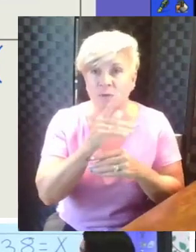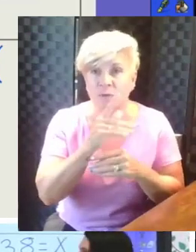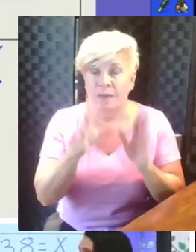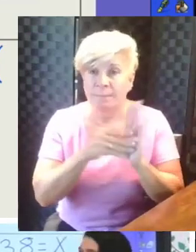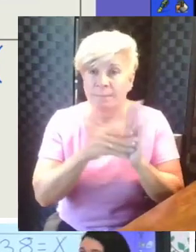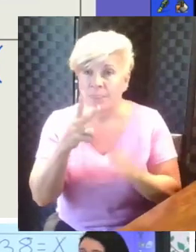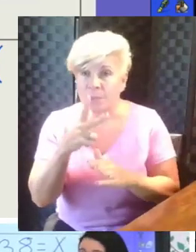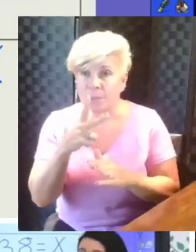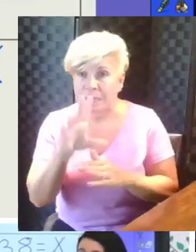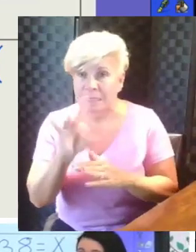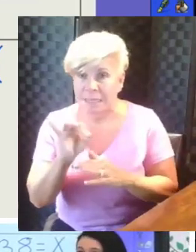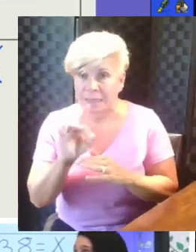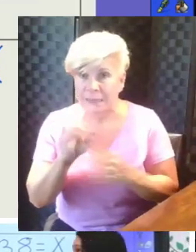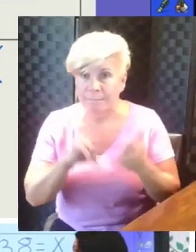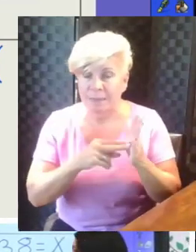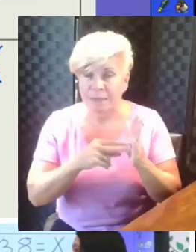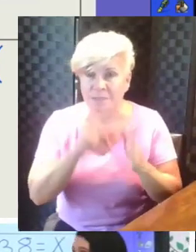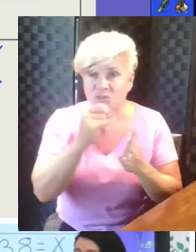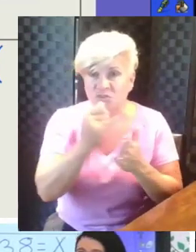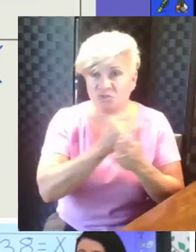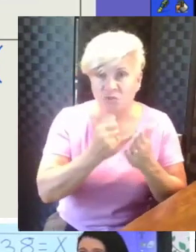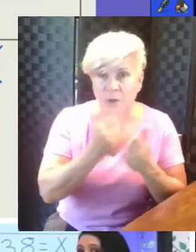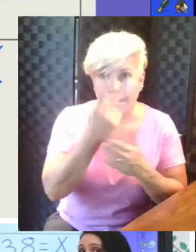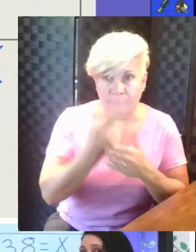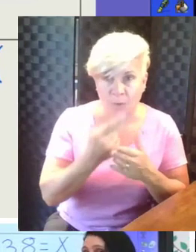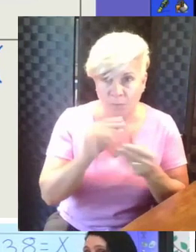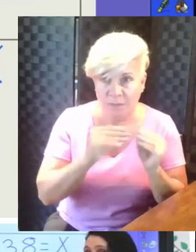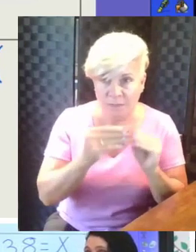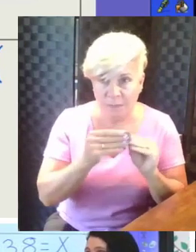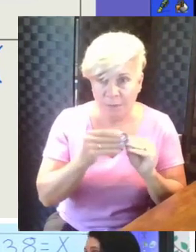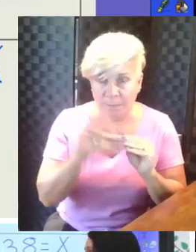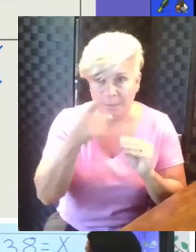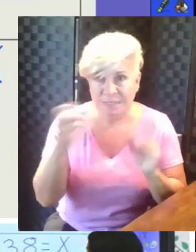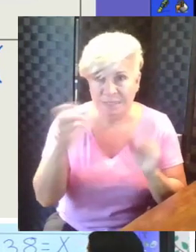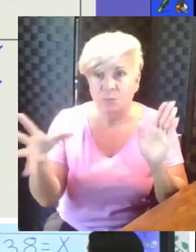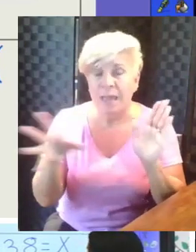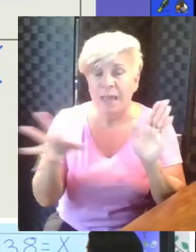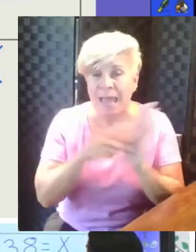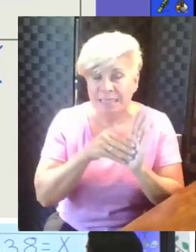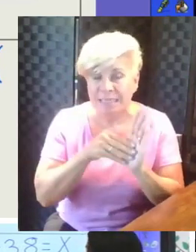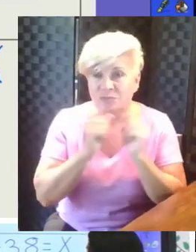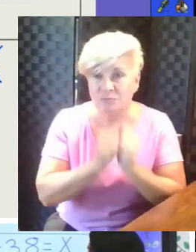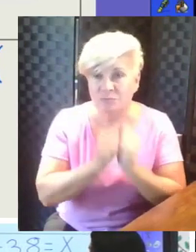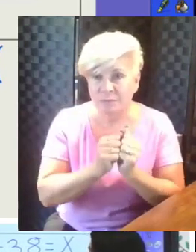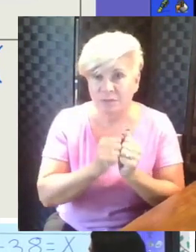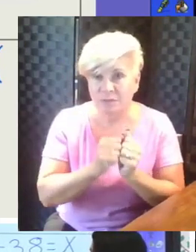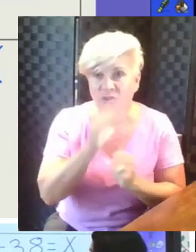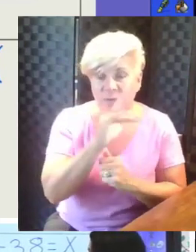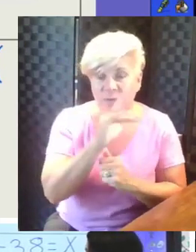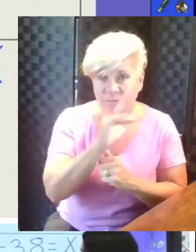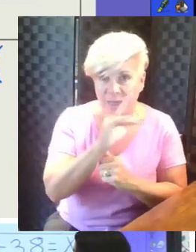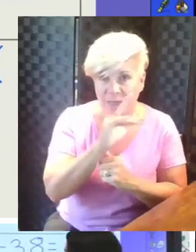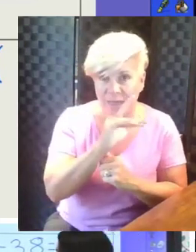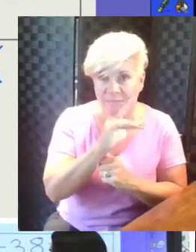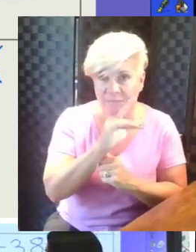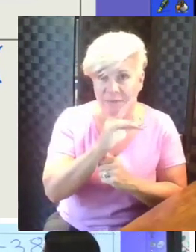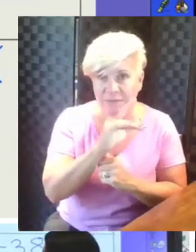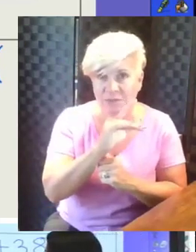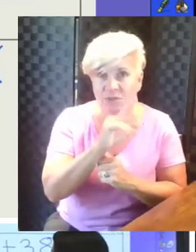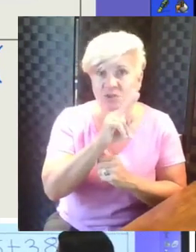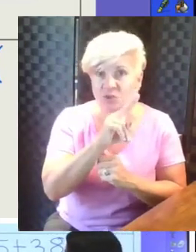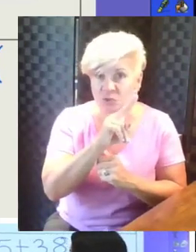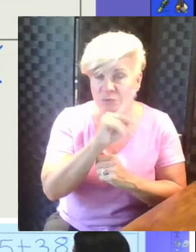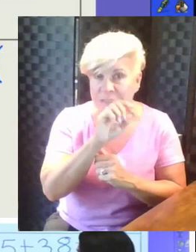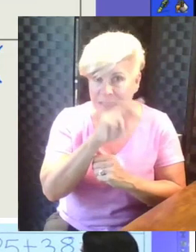25 plus 38. That means we need to draw both of those numbers because we're adding them together. So 25 would be